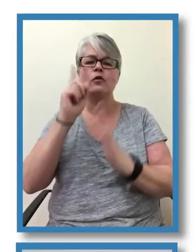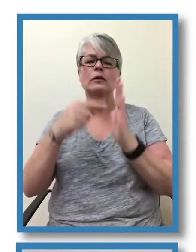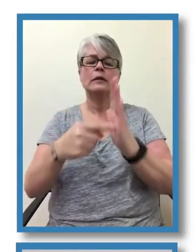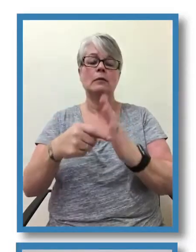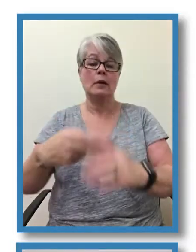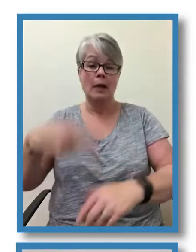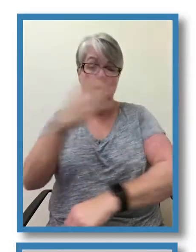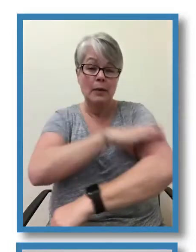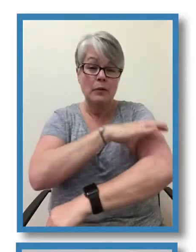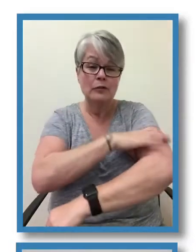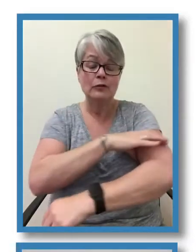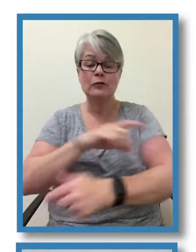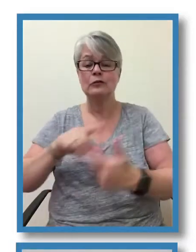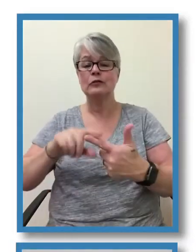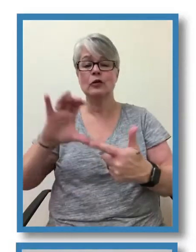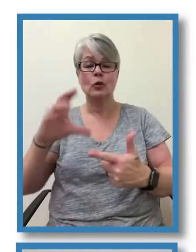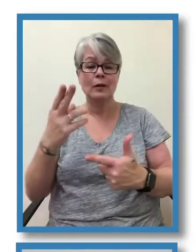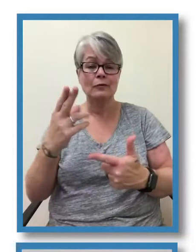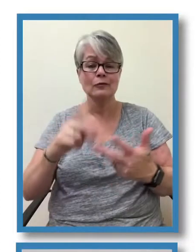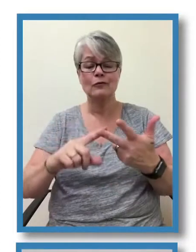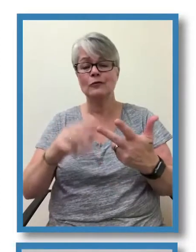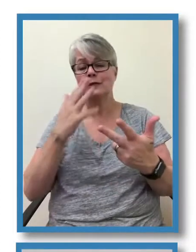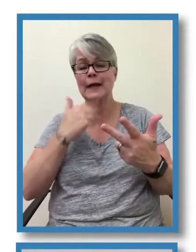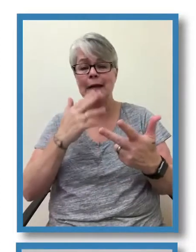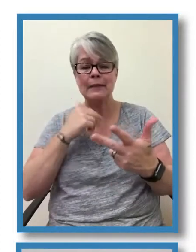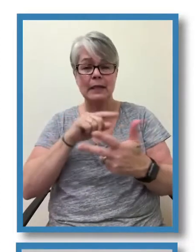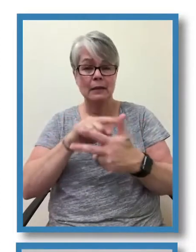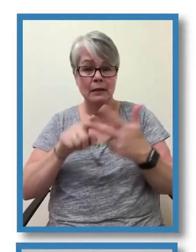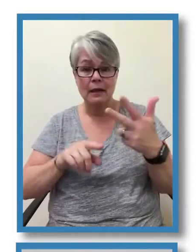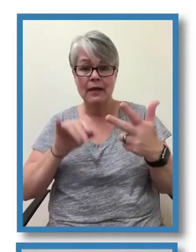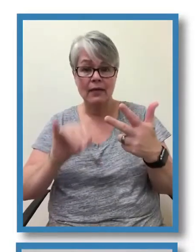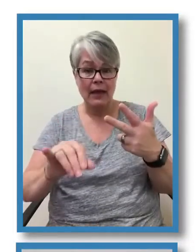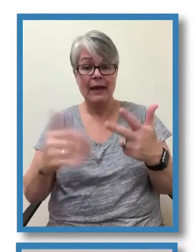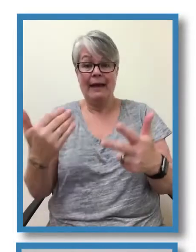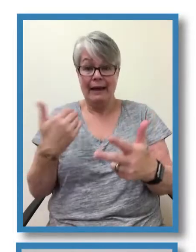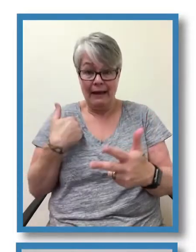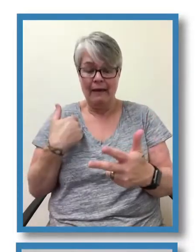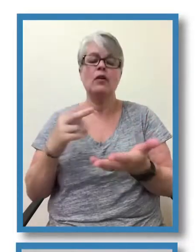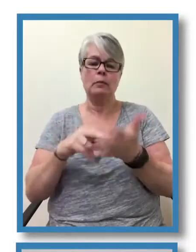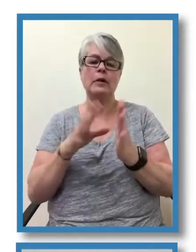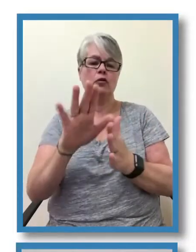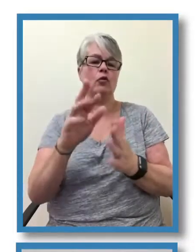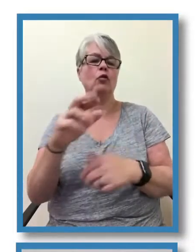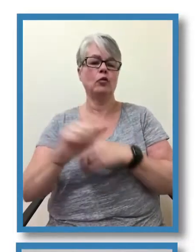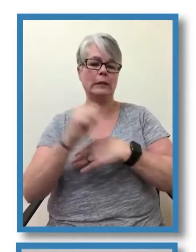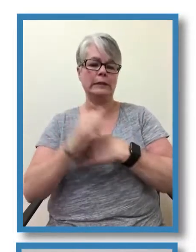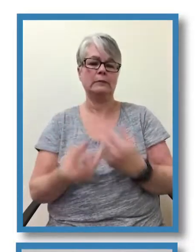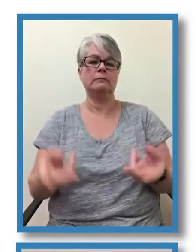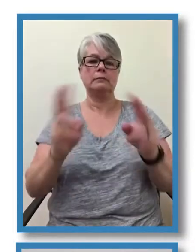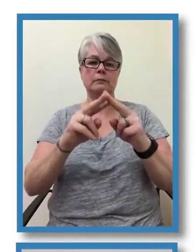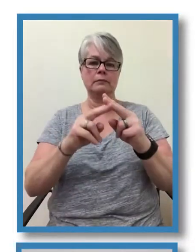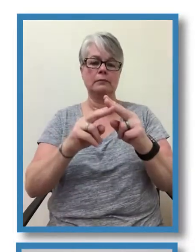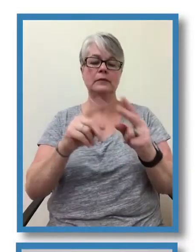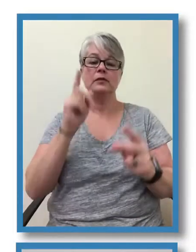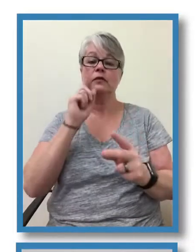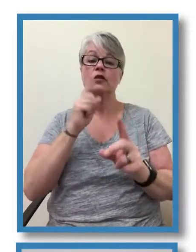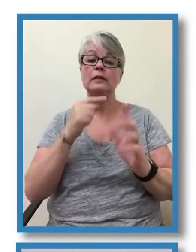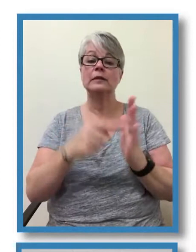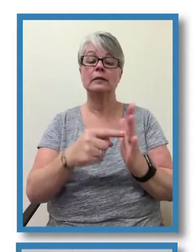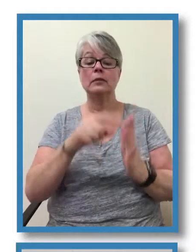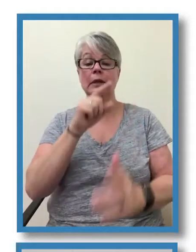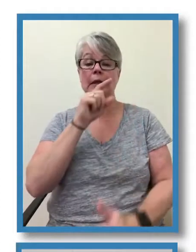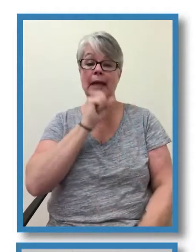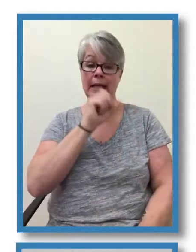2 risk factors, you can see now that at age 80, the risk of actually having dementia is 64% as opposed to 16% if it's just